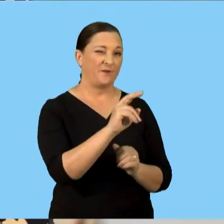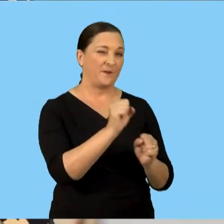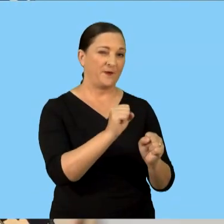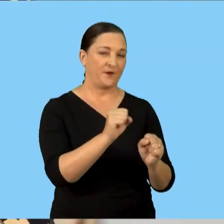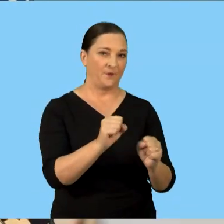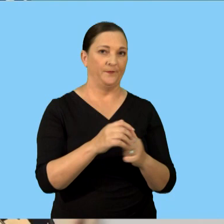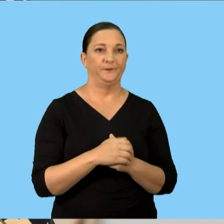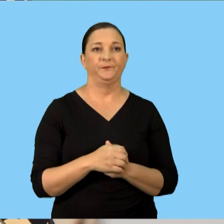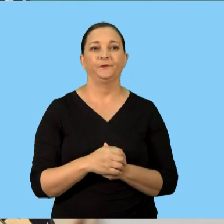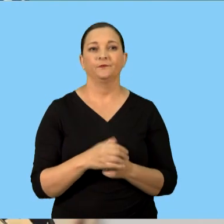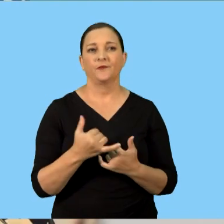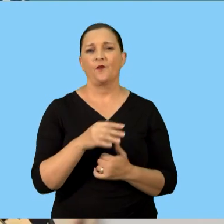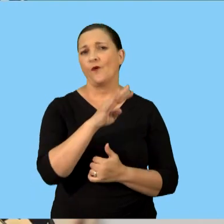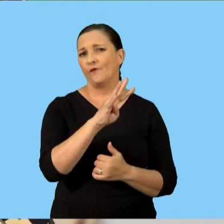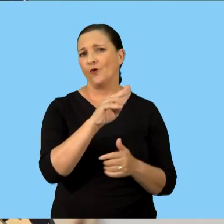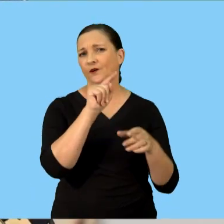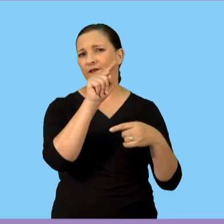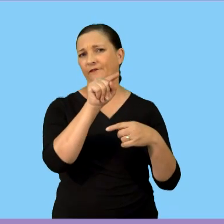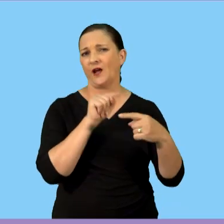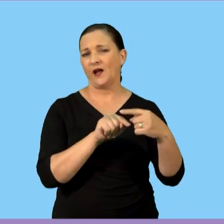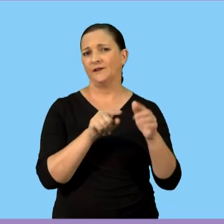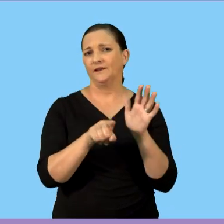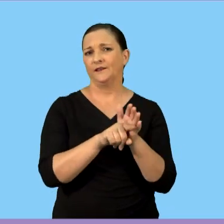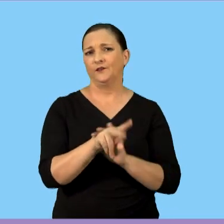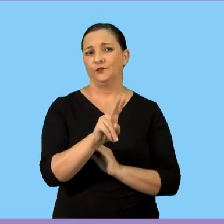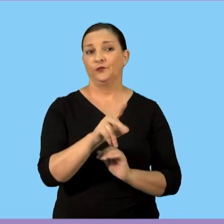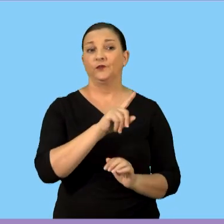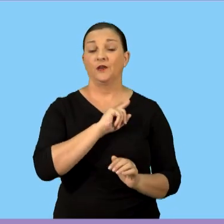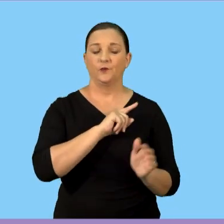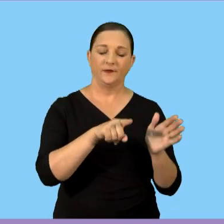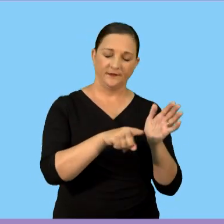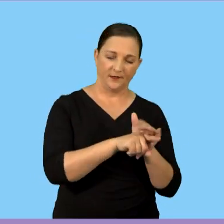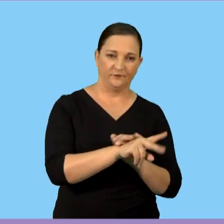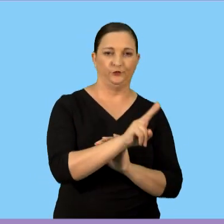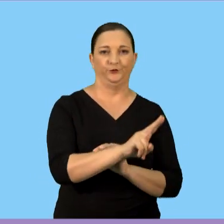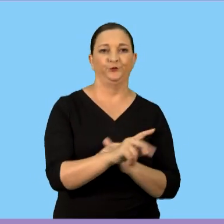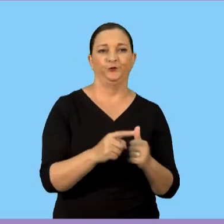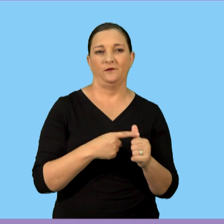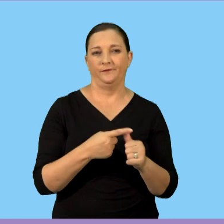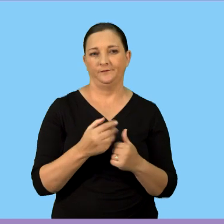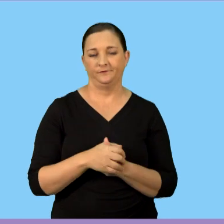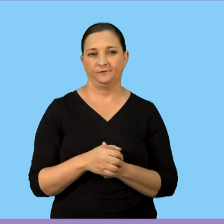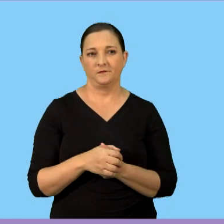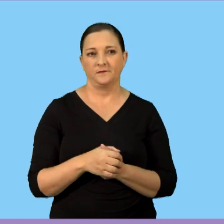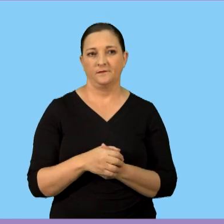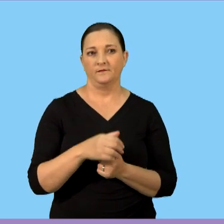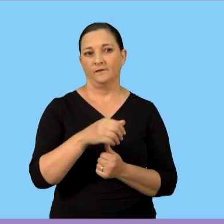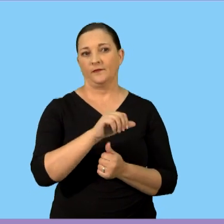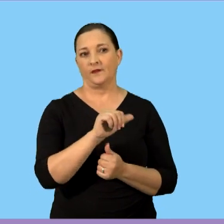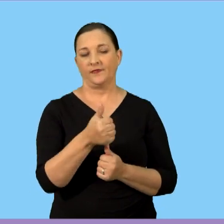then leave the variables as they are. So what is 4 divided by a negative 2? That is a negative